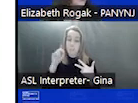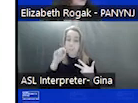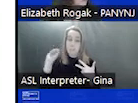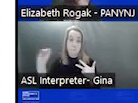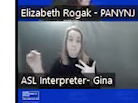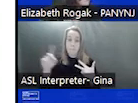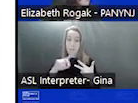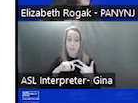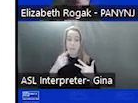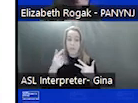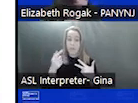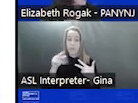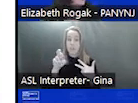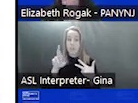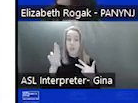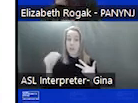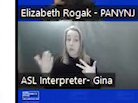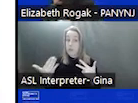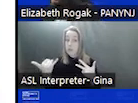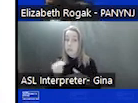Is Gennaro Jaramillo with us?